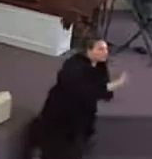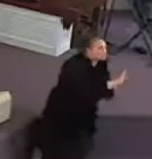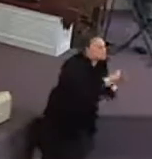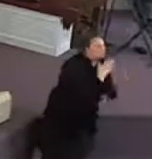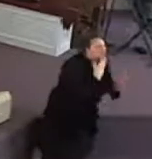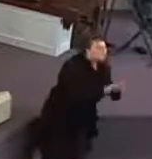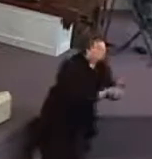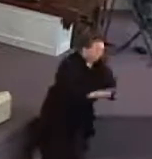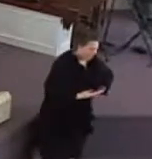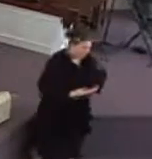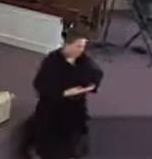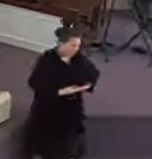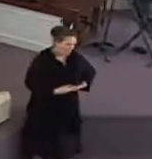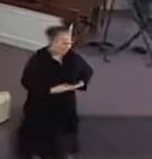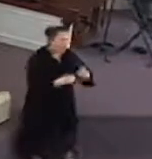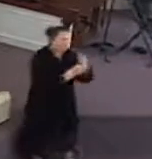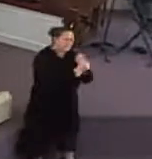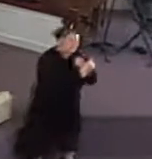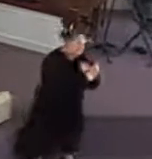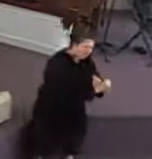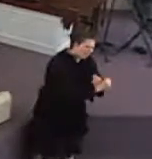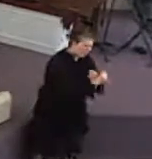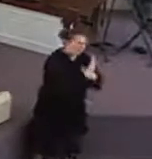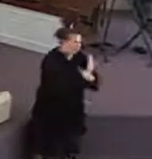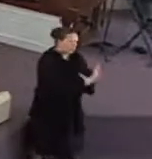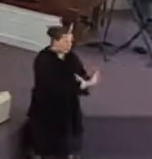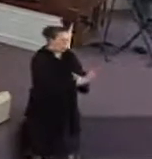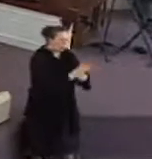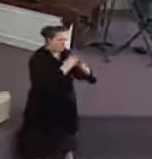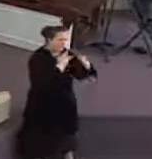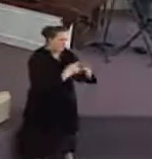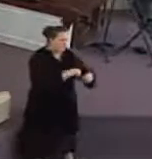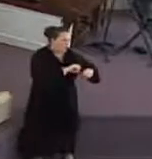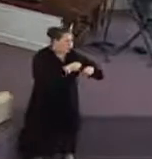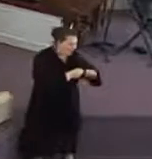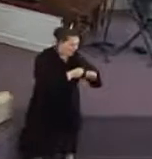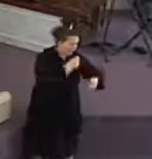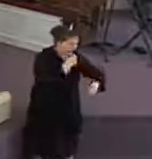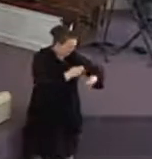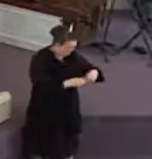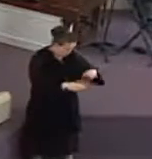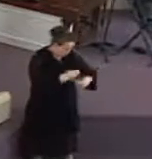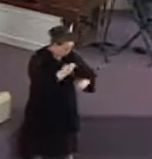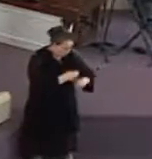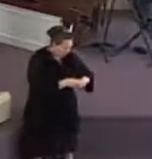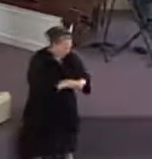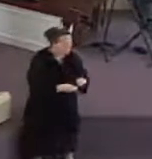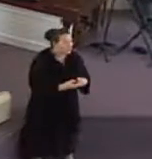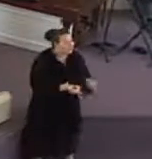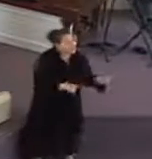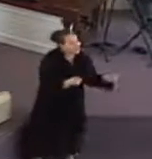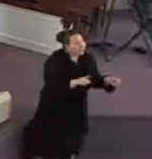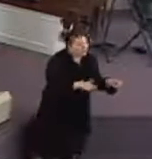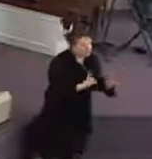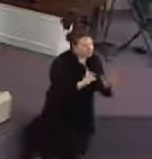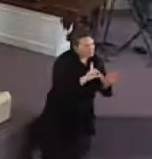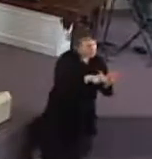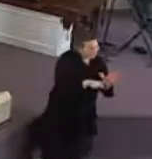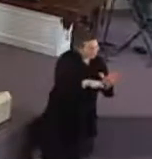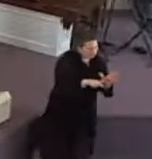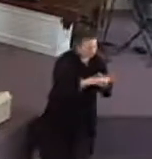good. They're trying to save you a lot of heartache and a lot of problems, amen, that's going to come down the road if you go down